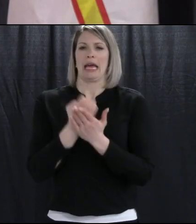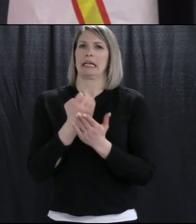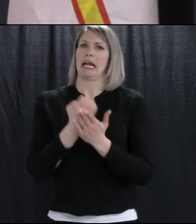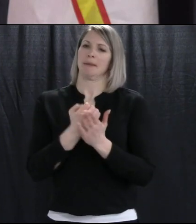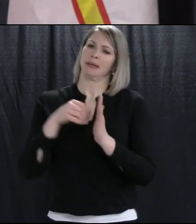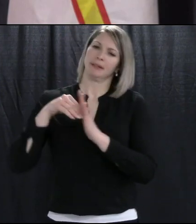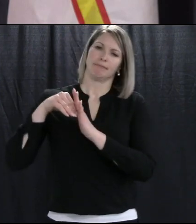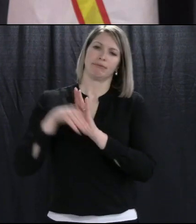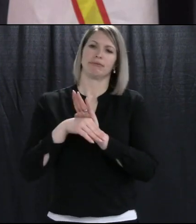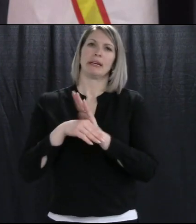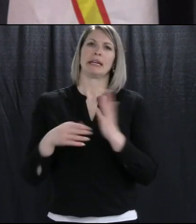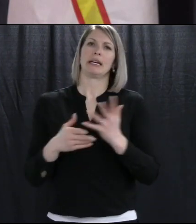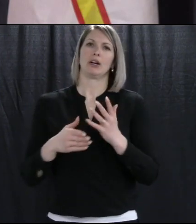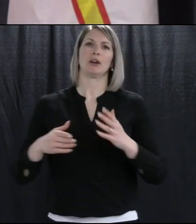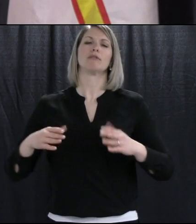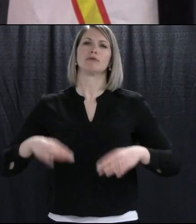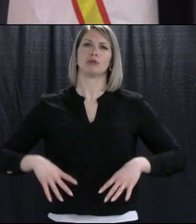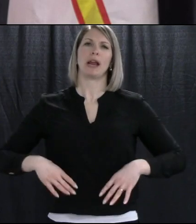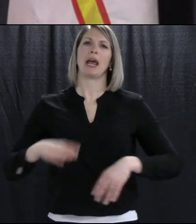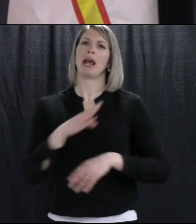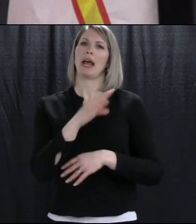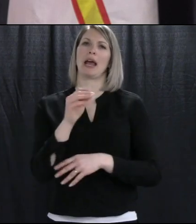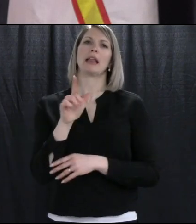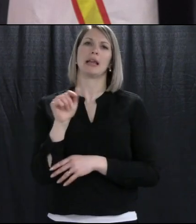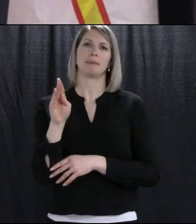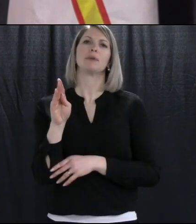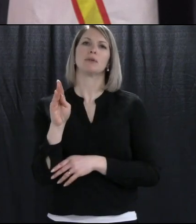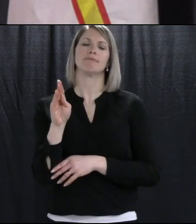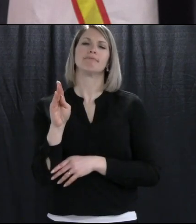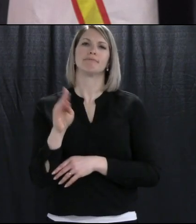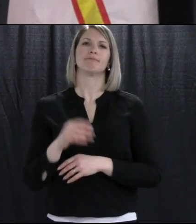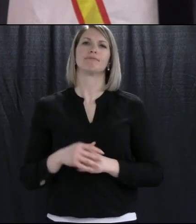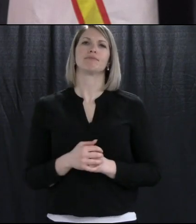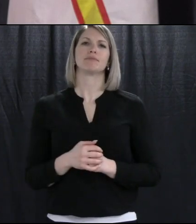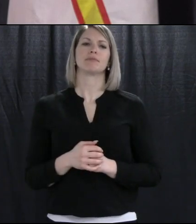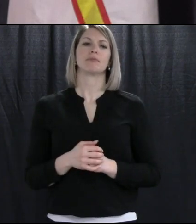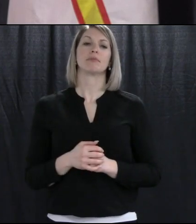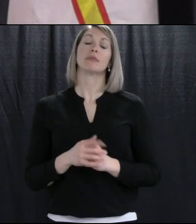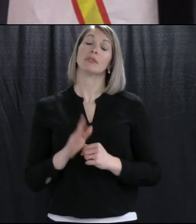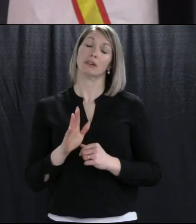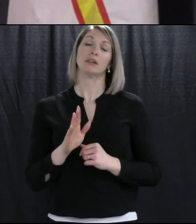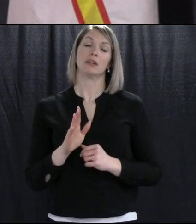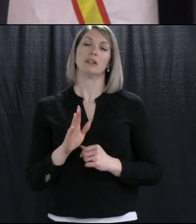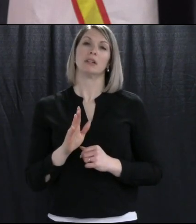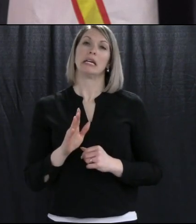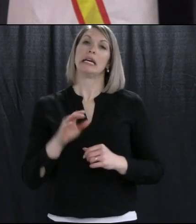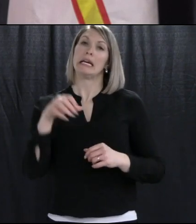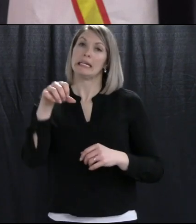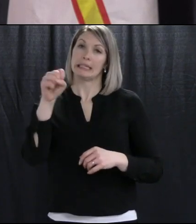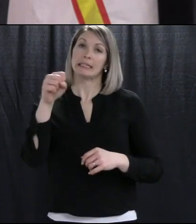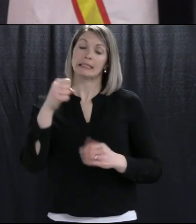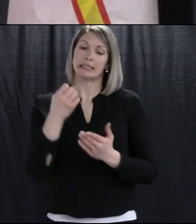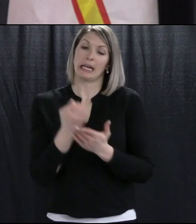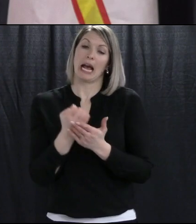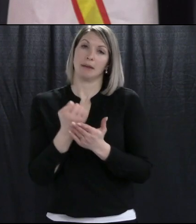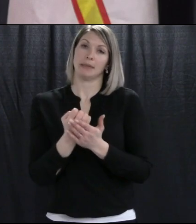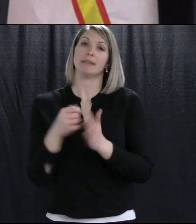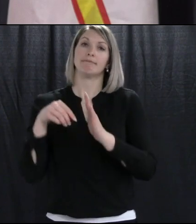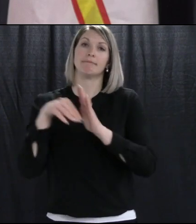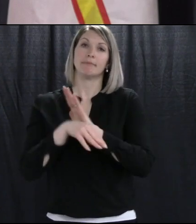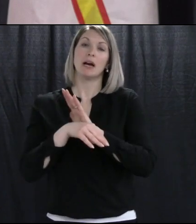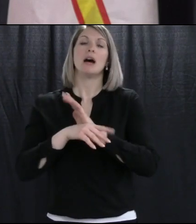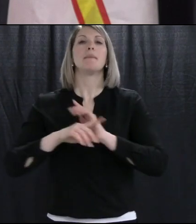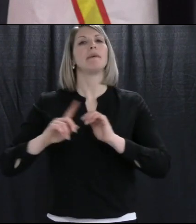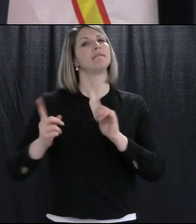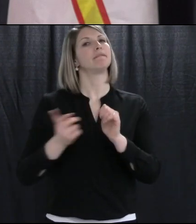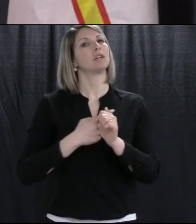economic impact on Newfoundland and Labrador. First and foremost, though, our priority is protecting health of Newfoundlanders and